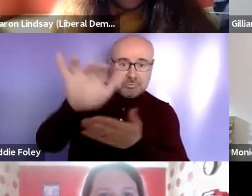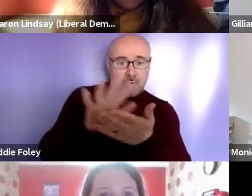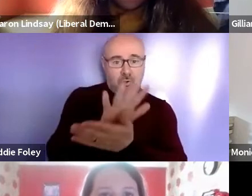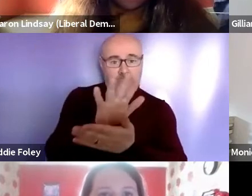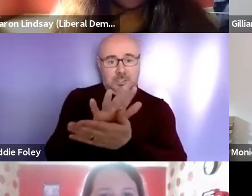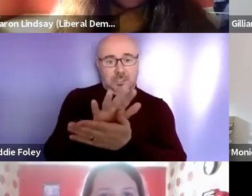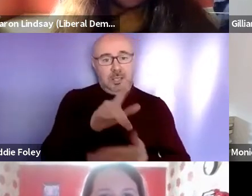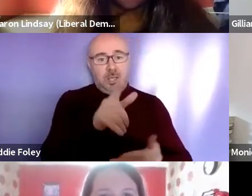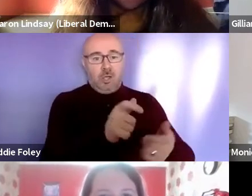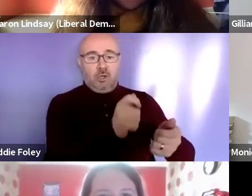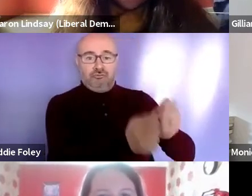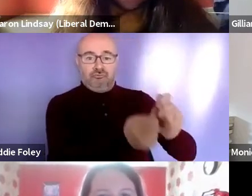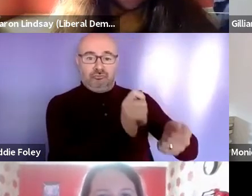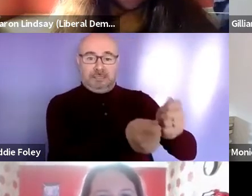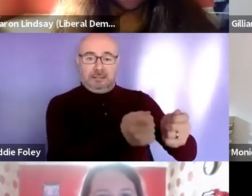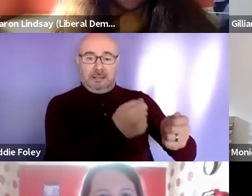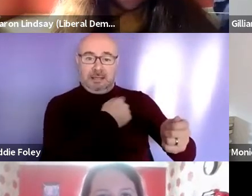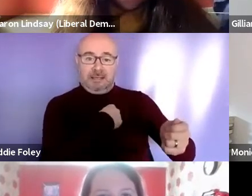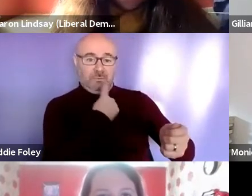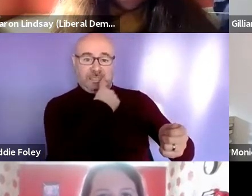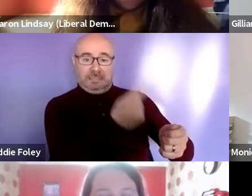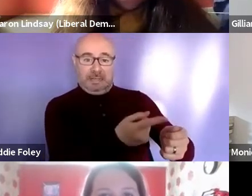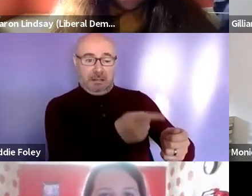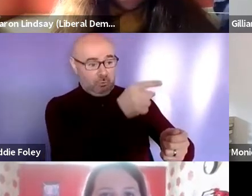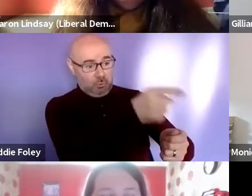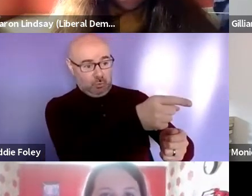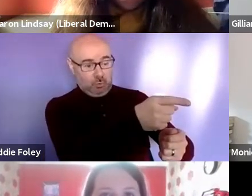them that they are losing out if they don't make their places